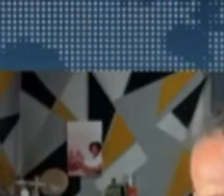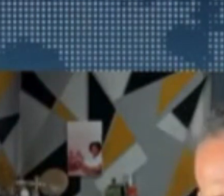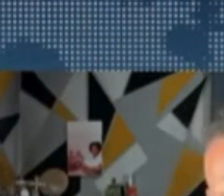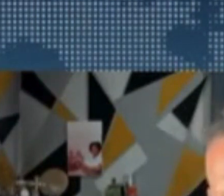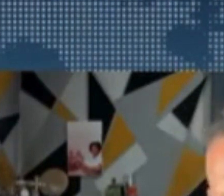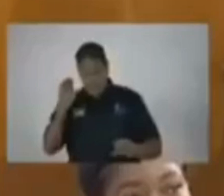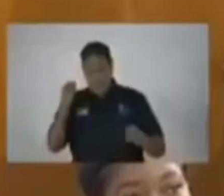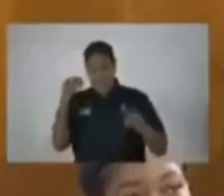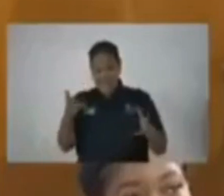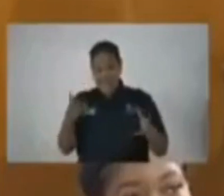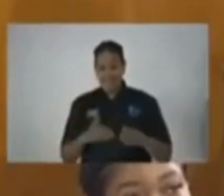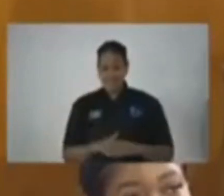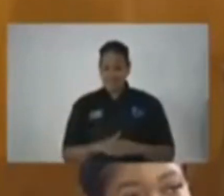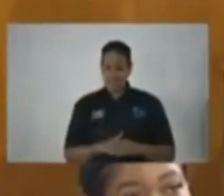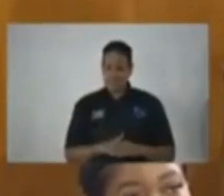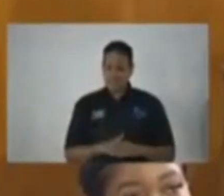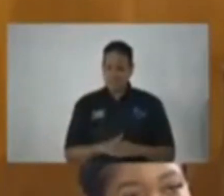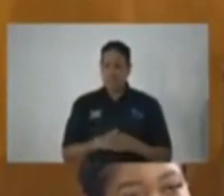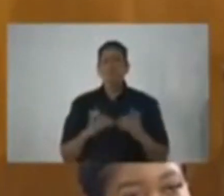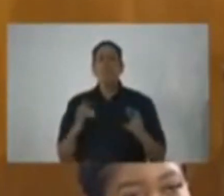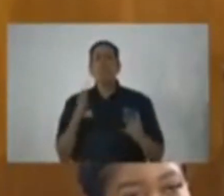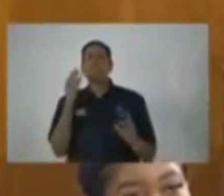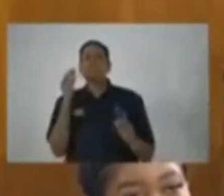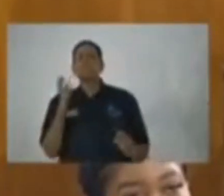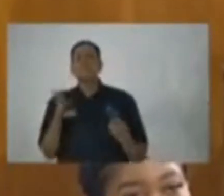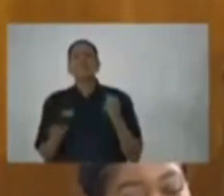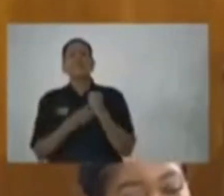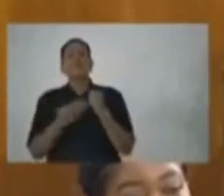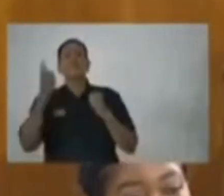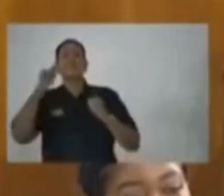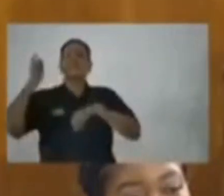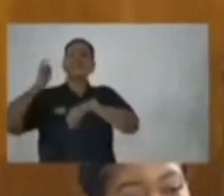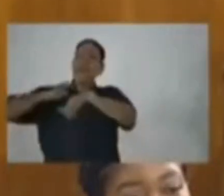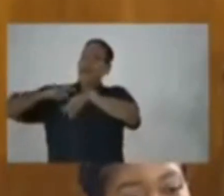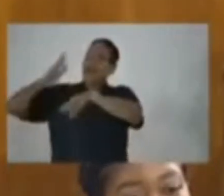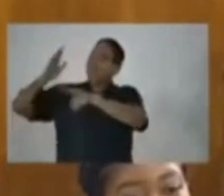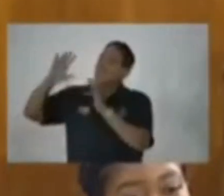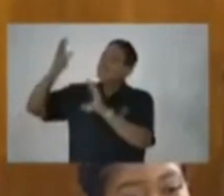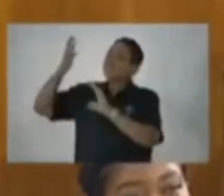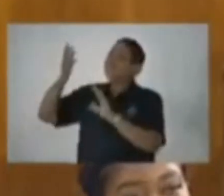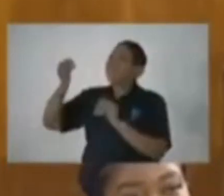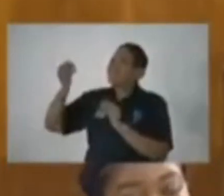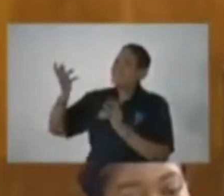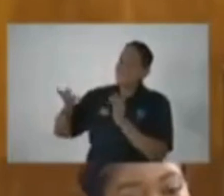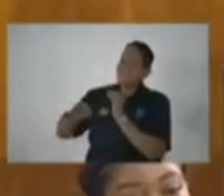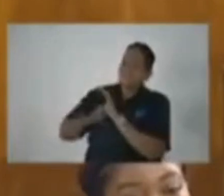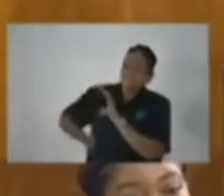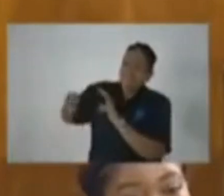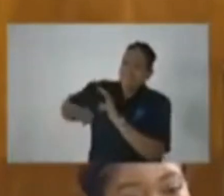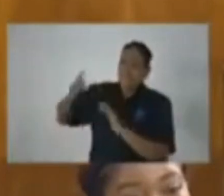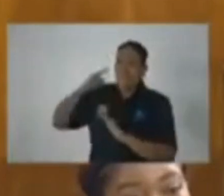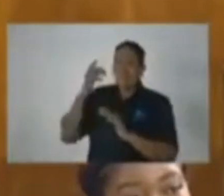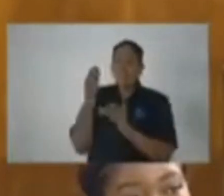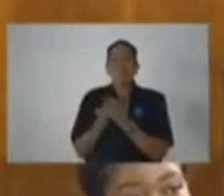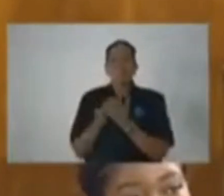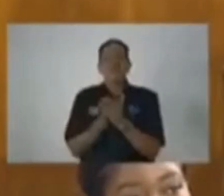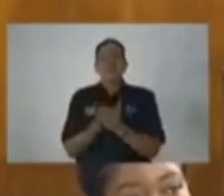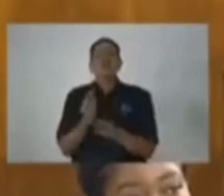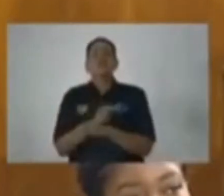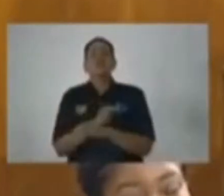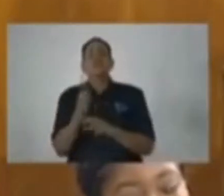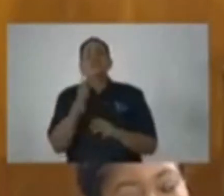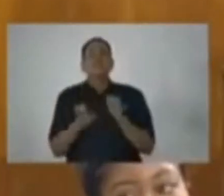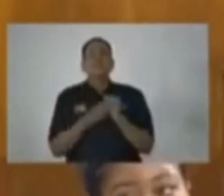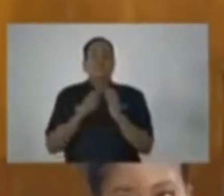part, Jamaica. Listen to this. No, they say they save for a rainy day. I hear the finance minister said, oh, we save, and